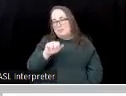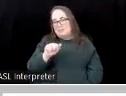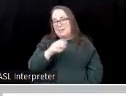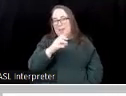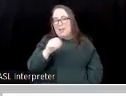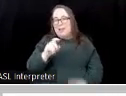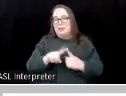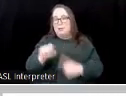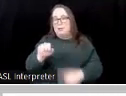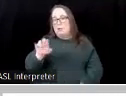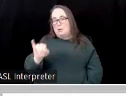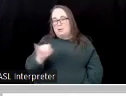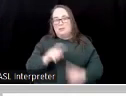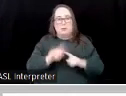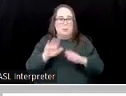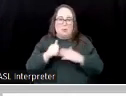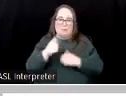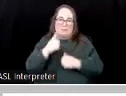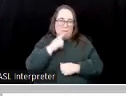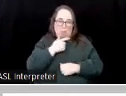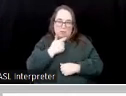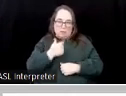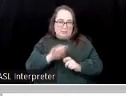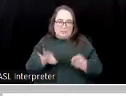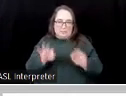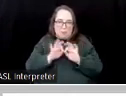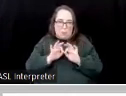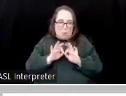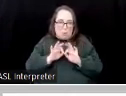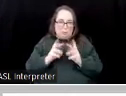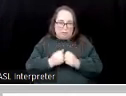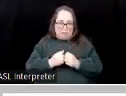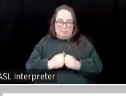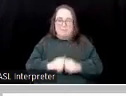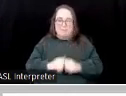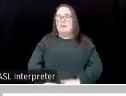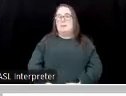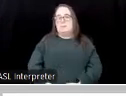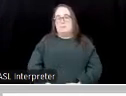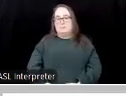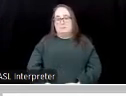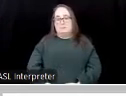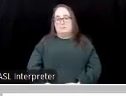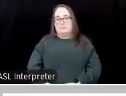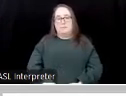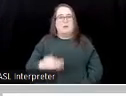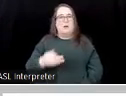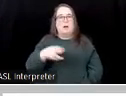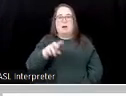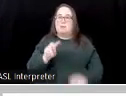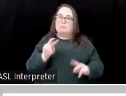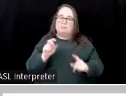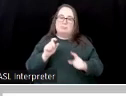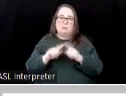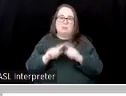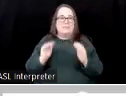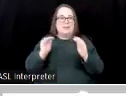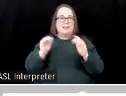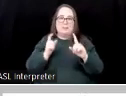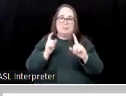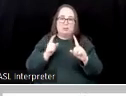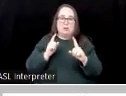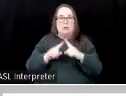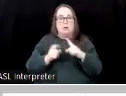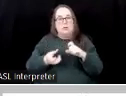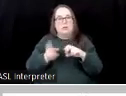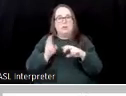Lori, and to all of you for joining this important webinar. You know, among the many ways that HUD is looking to advance our mission to